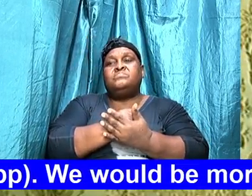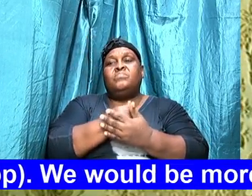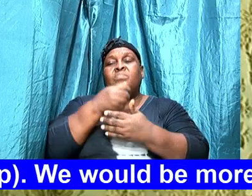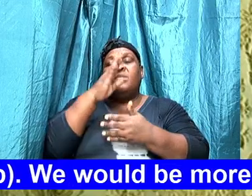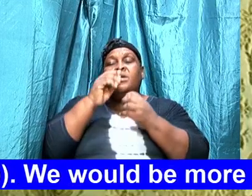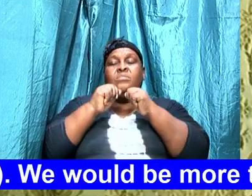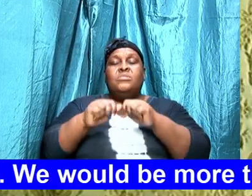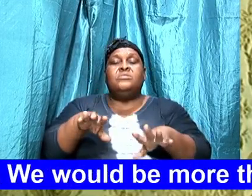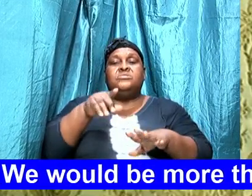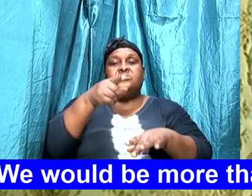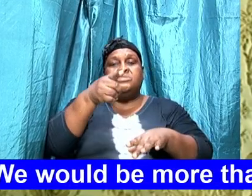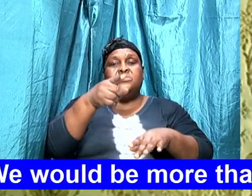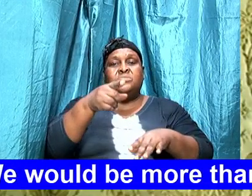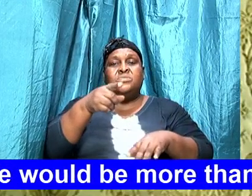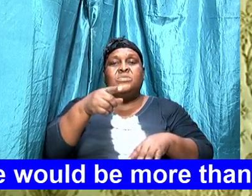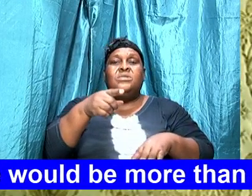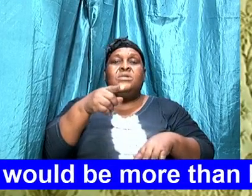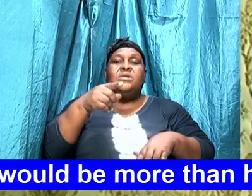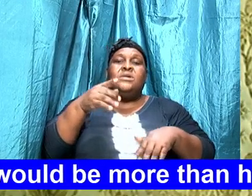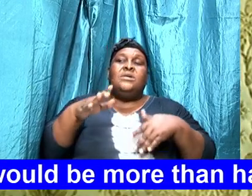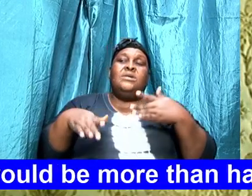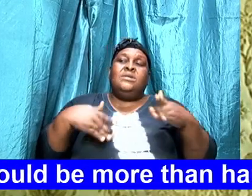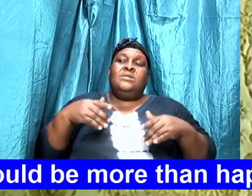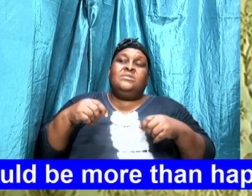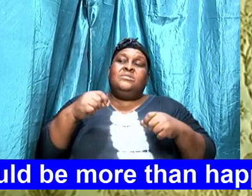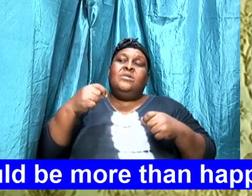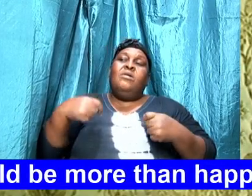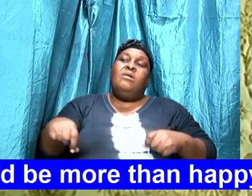God bless you. Enjoy the rest of your night.